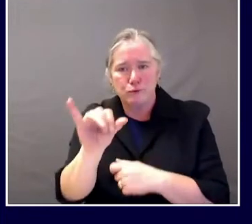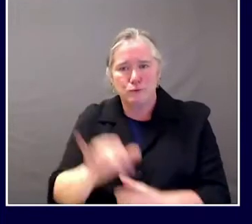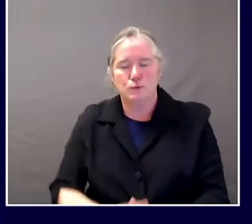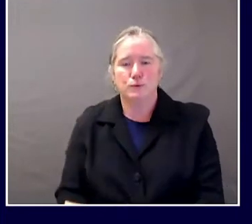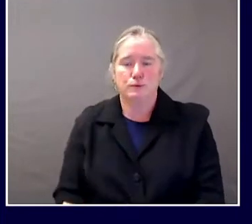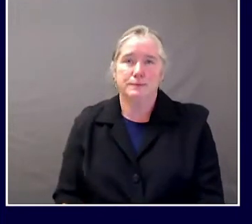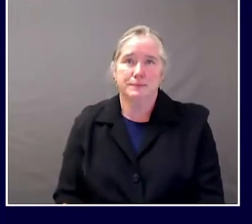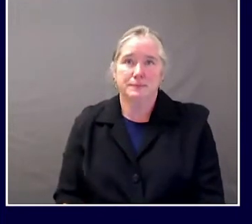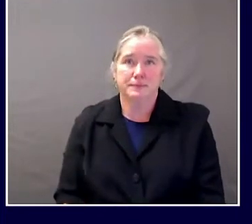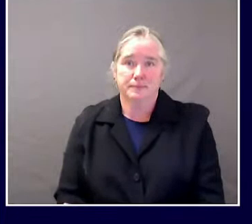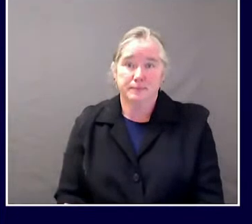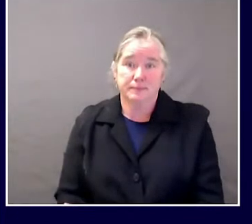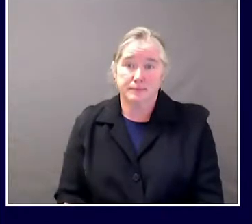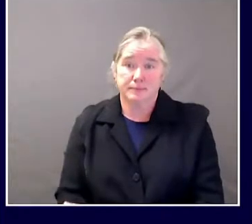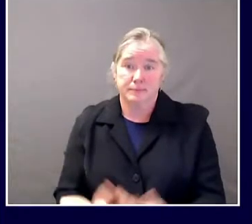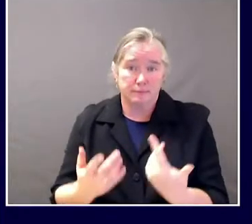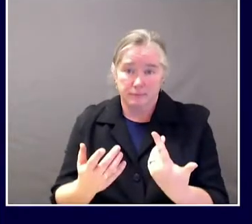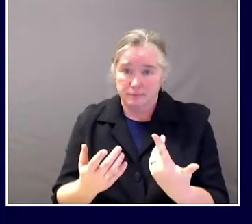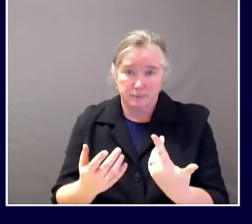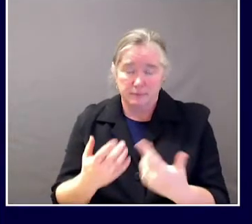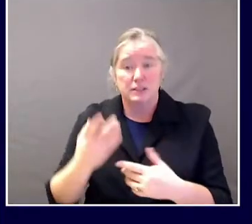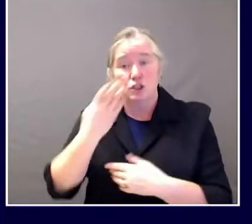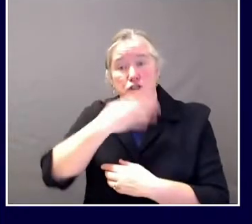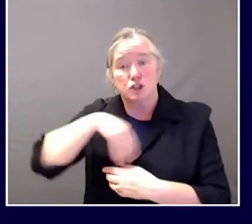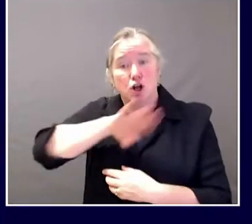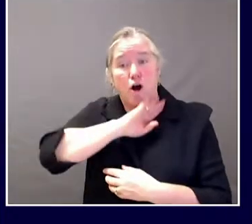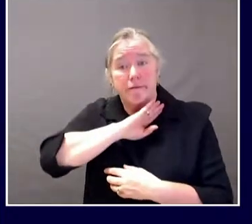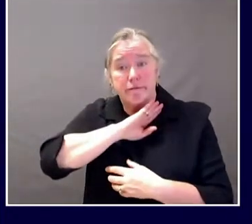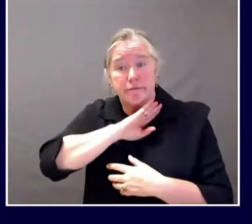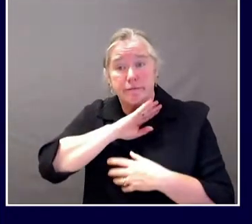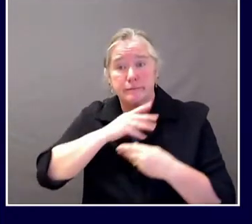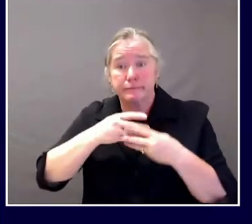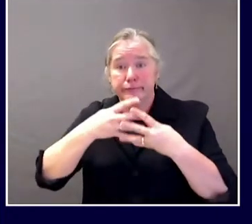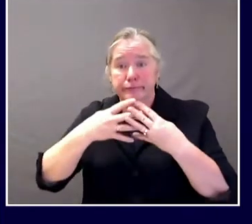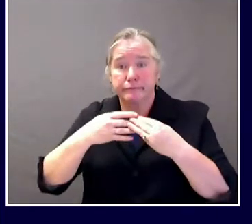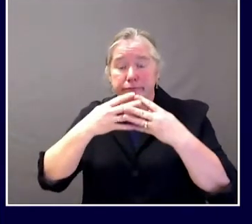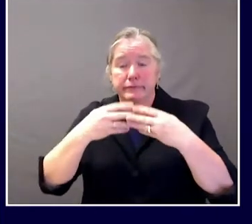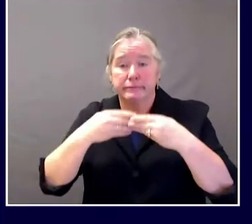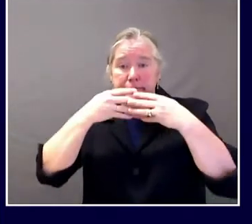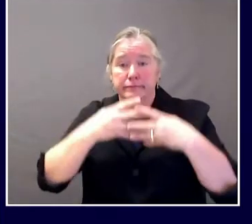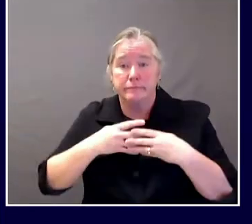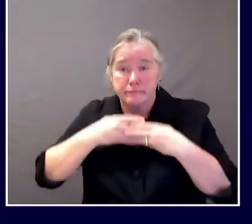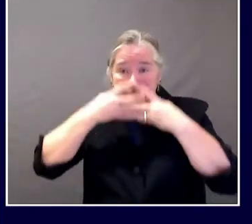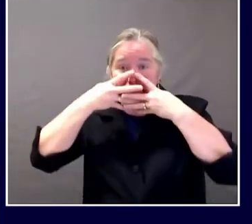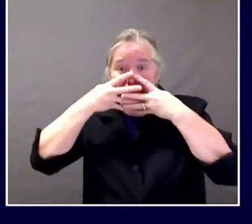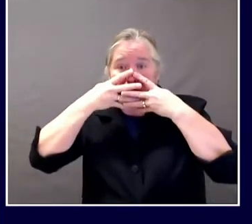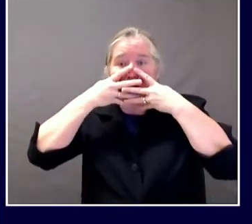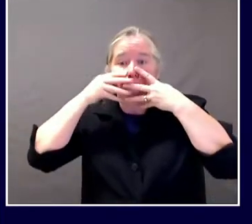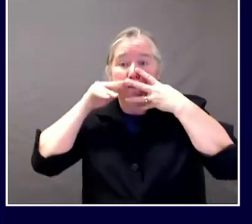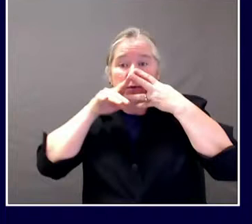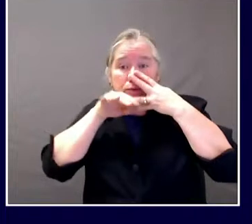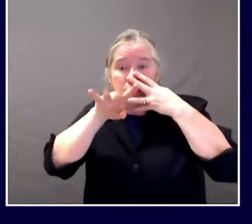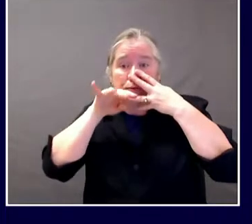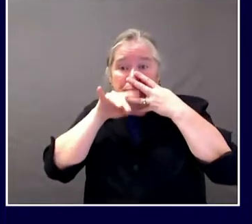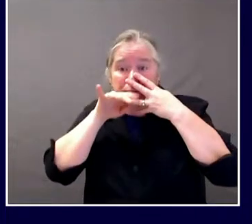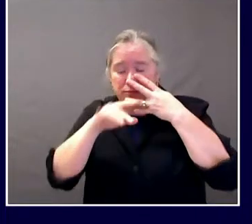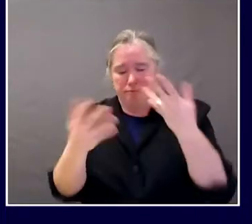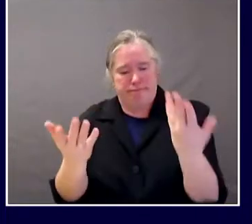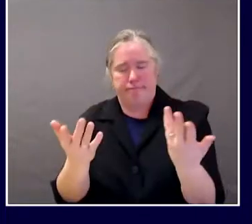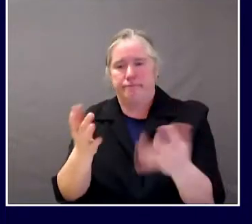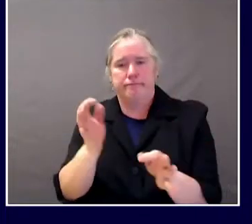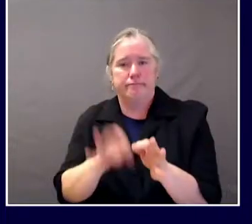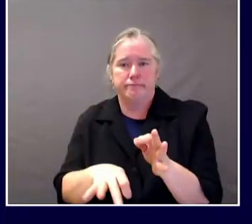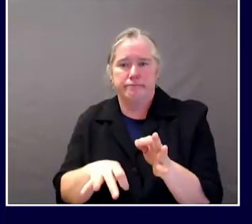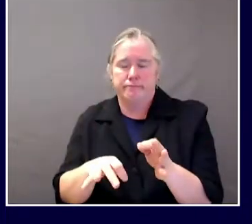pass right through. And so scarves, bandanas, neck gaiters are not a substitute for a proper face covering.